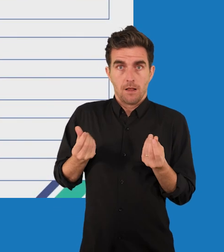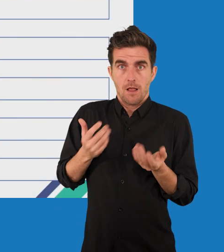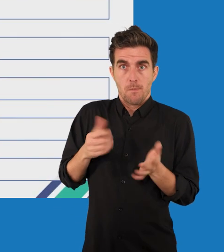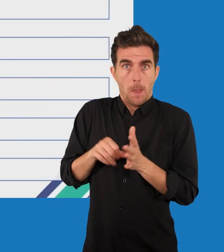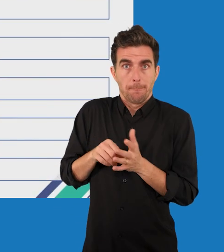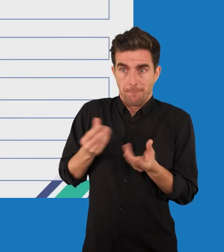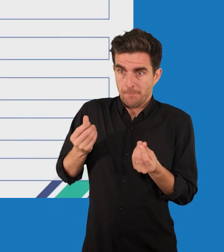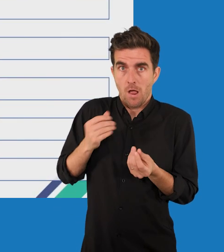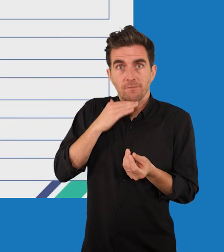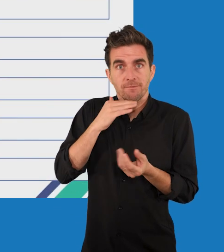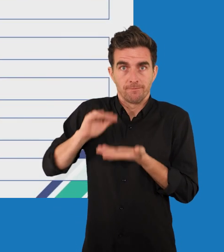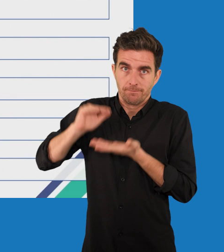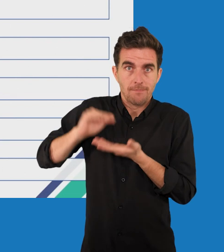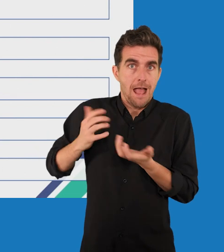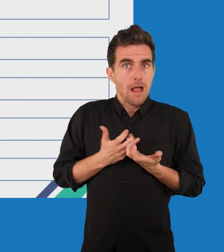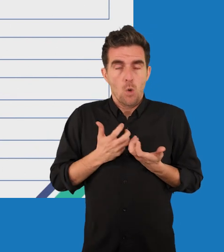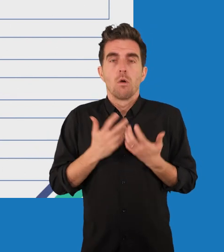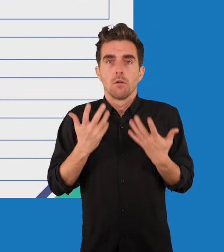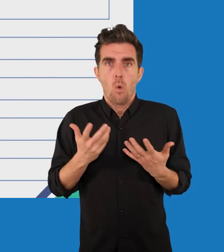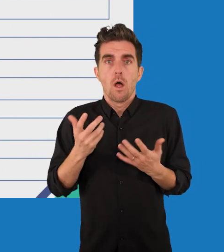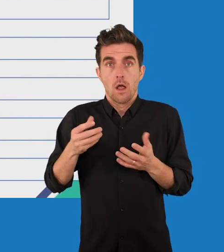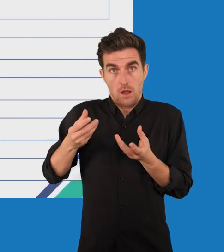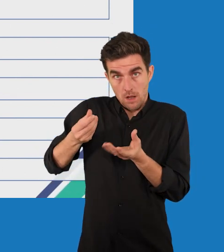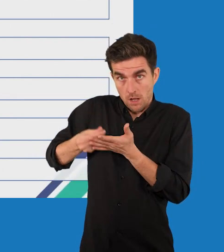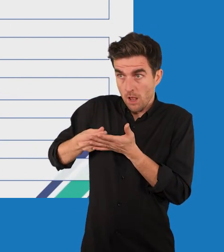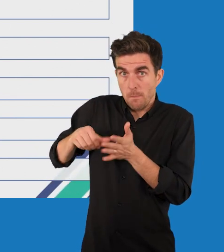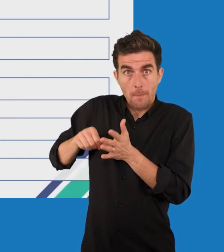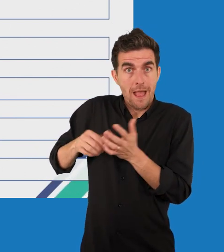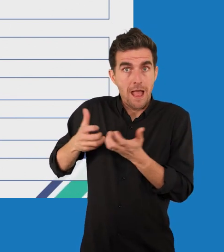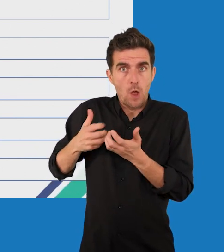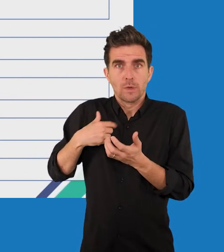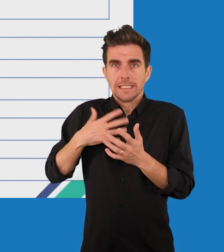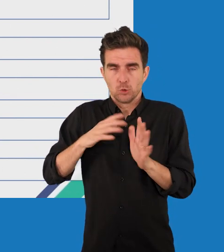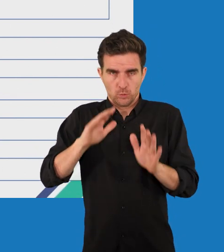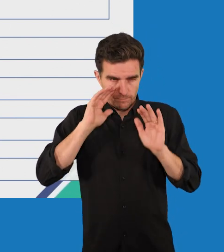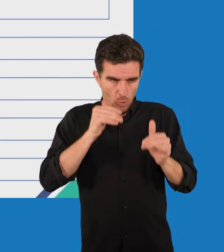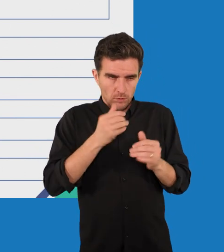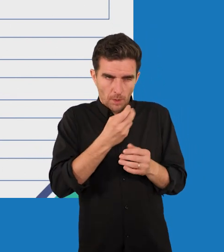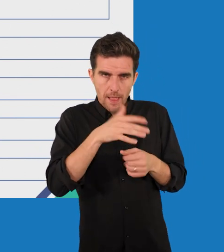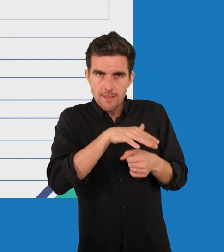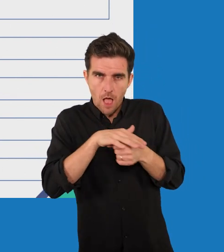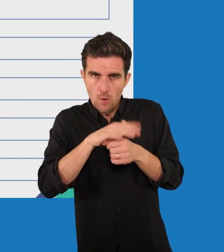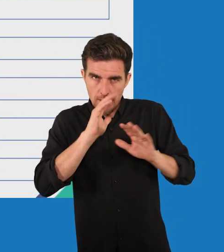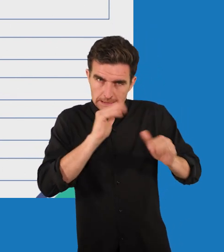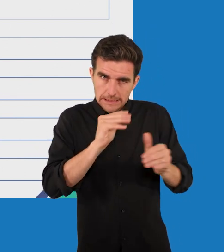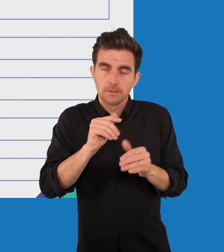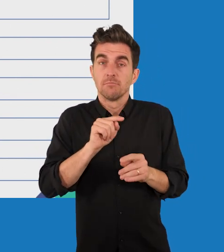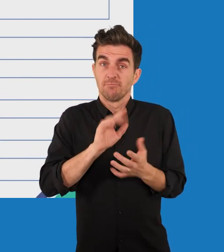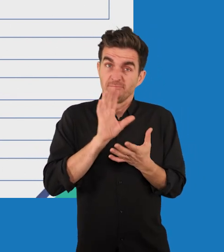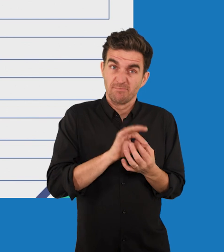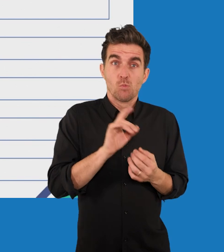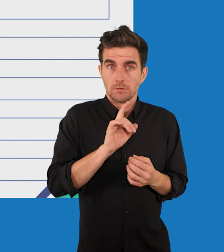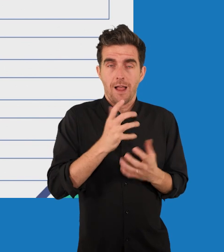you know, that we've got a significant financial problem. But in order to meet that financial problem, we know we've got to get a real focus in some